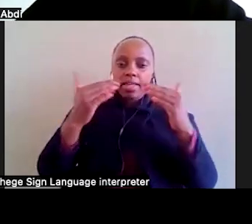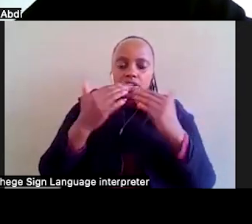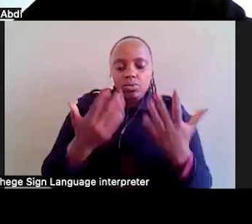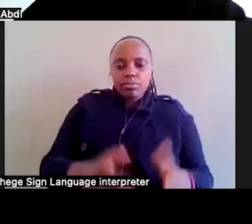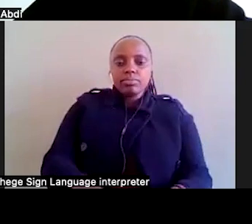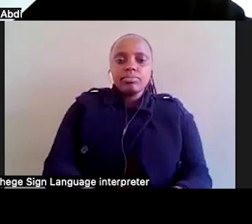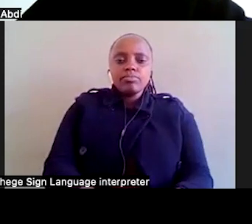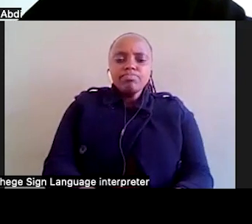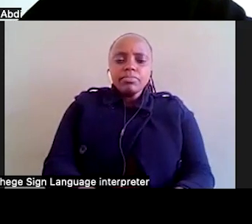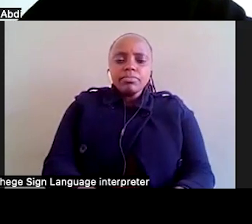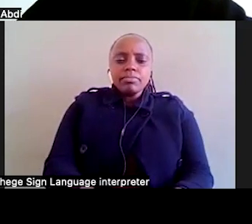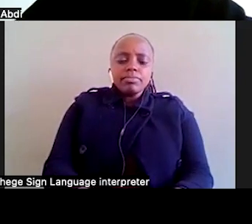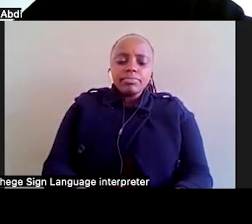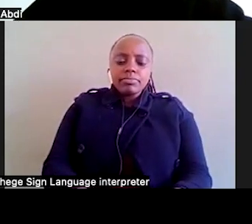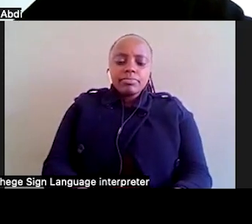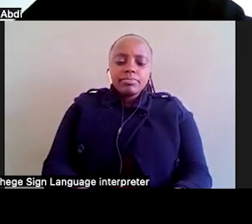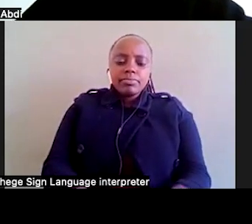please, madam.